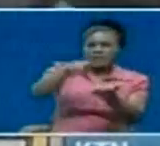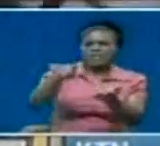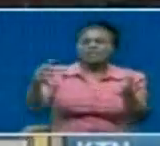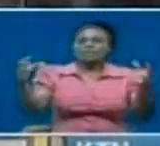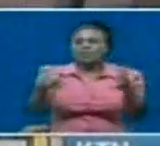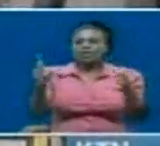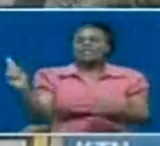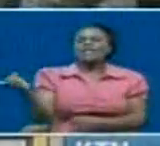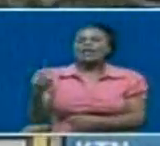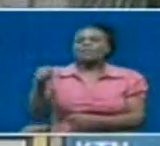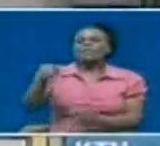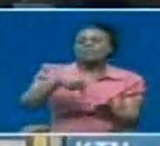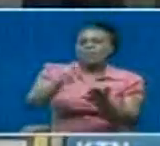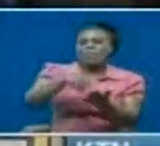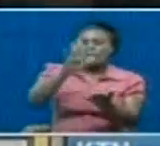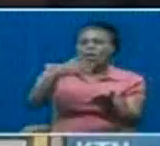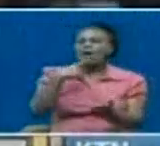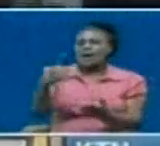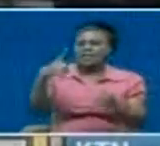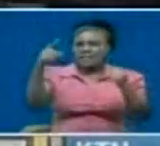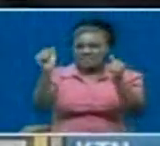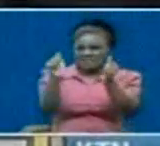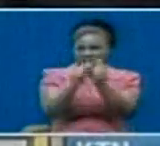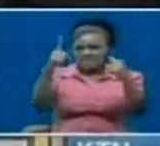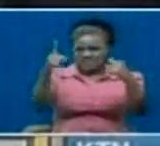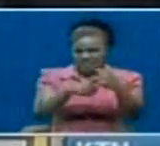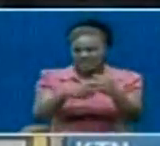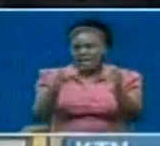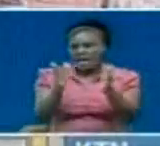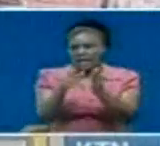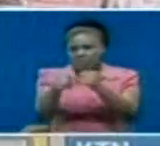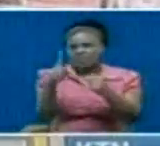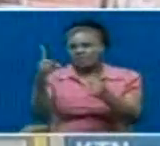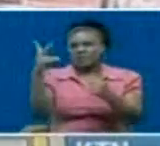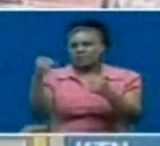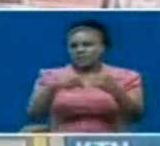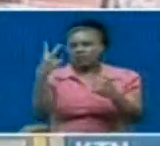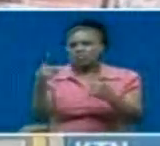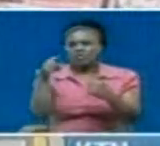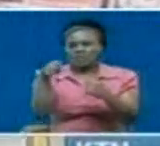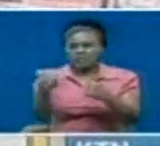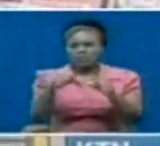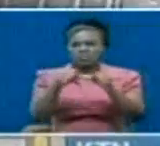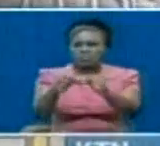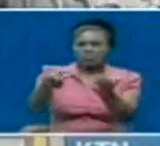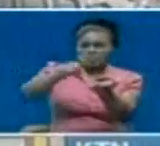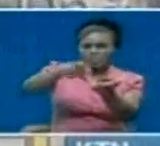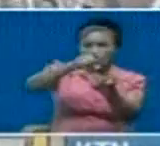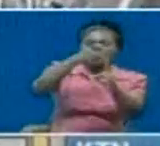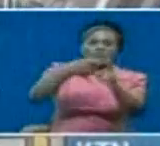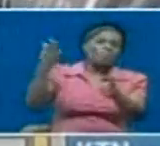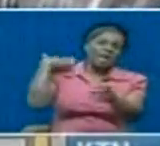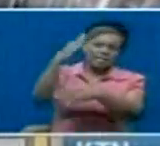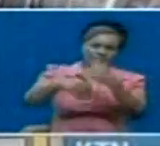in the capital city pay a maximum of 116 shillings and 62 cents. Petrol prices have been steadily rising since mid last